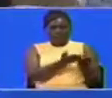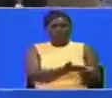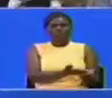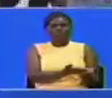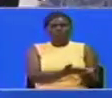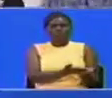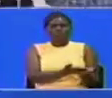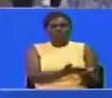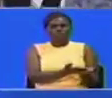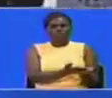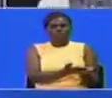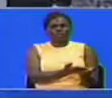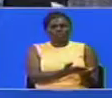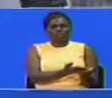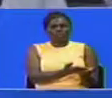administration,